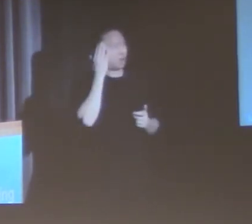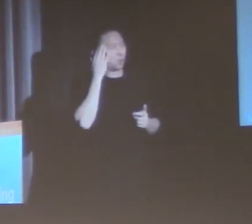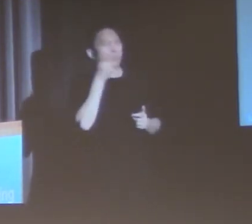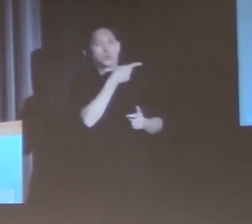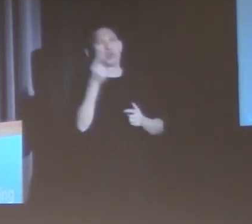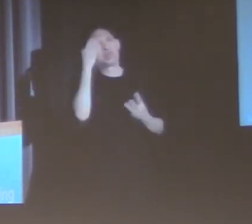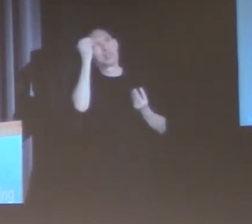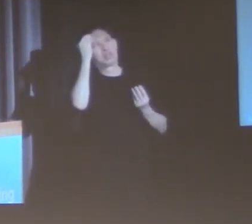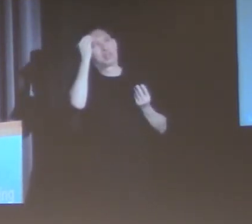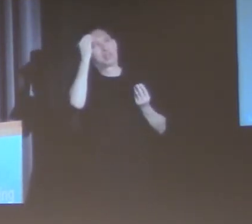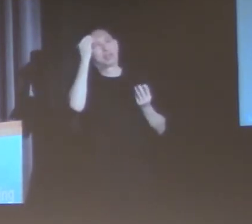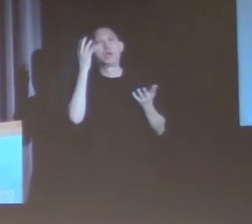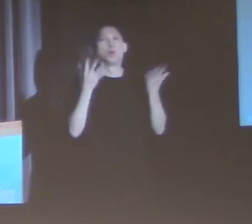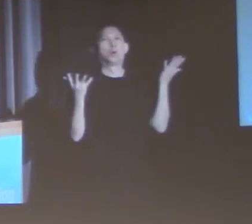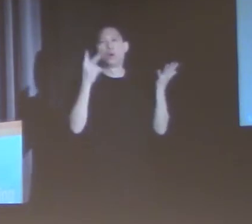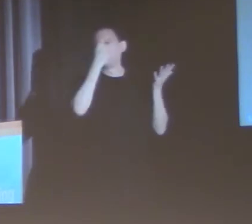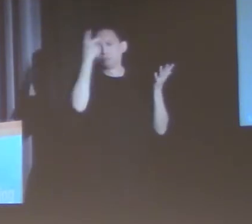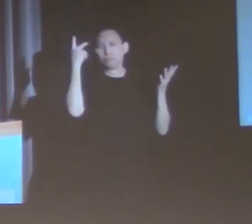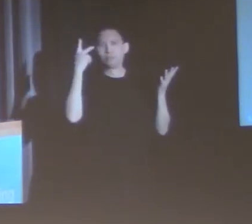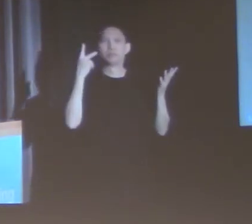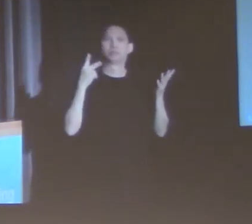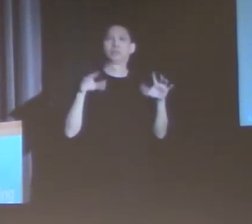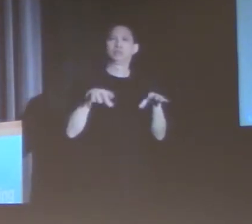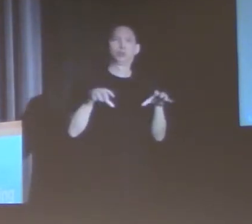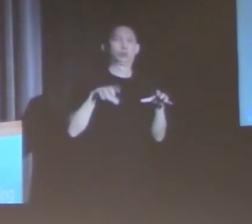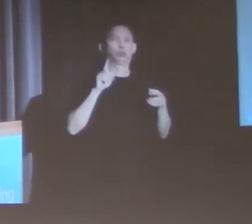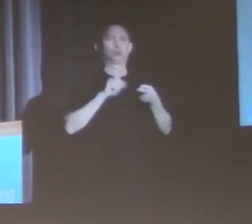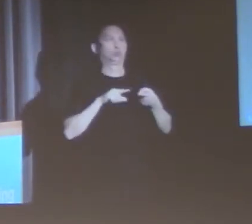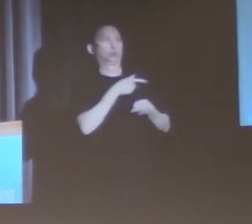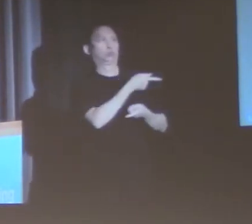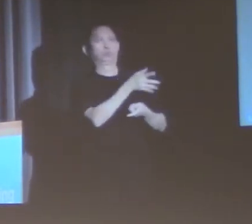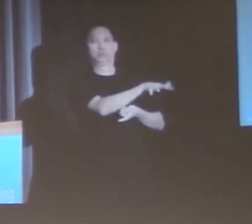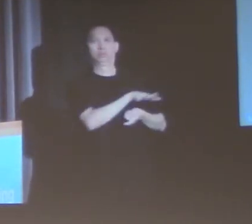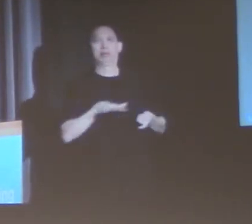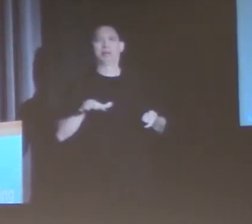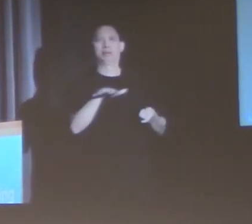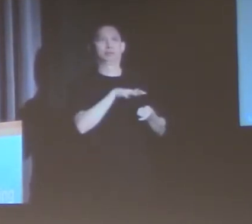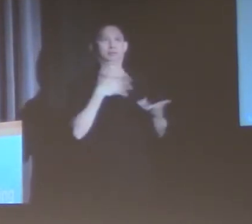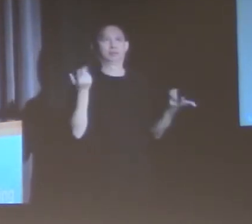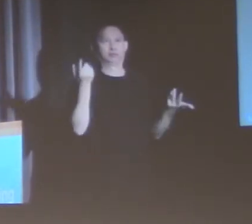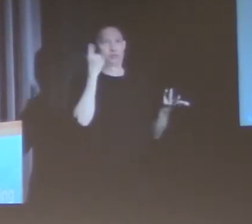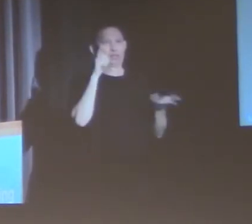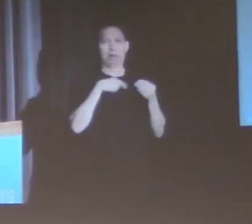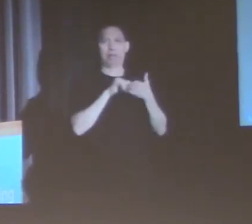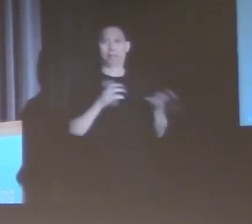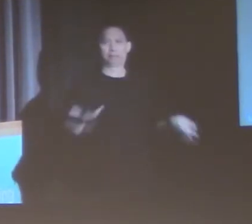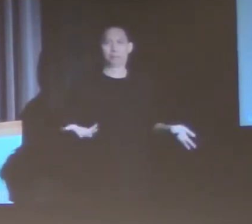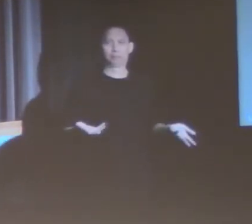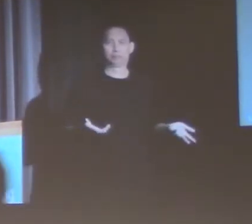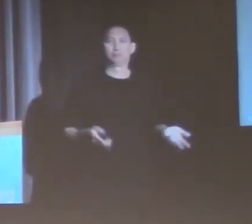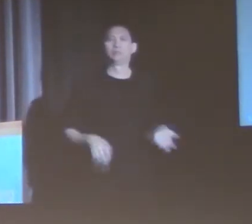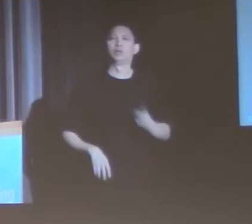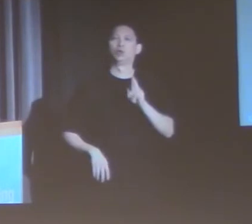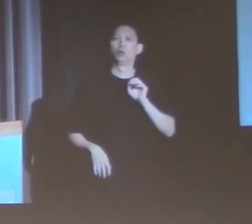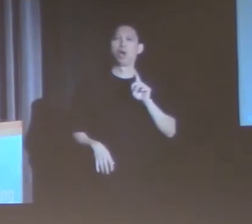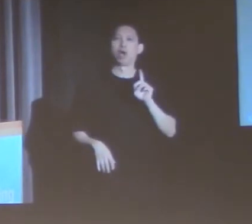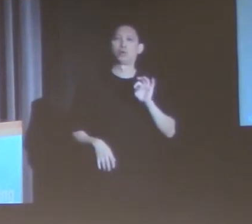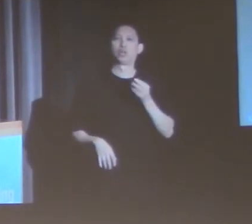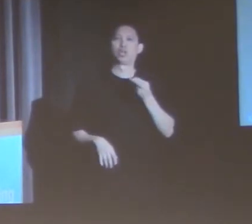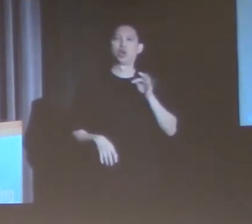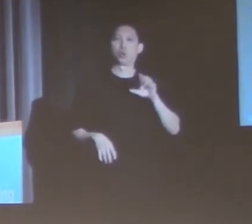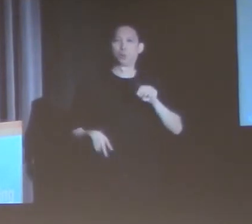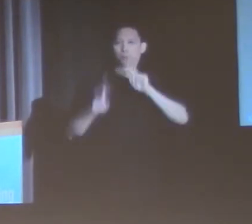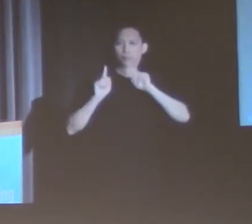prison does to space, and how you thought about that in terms of cinematography? Well, to me, like, I didn't really think in terms